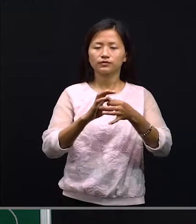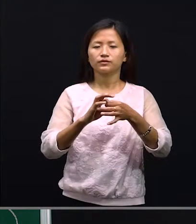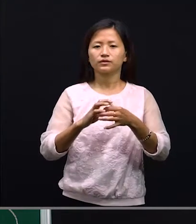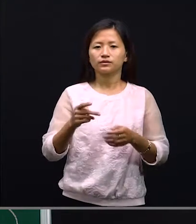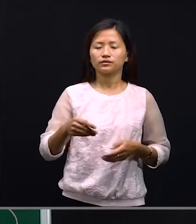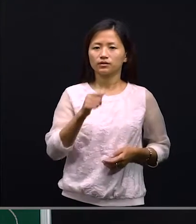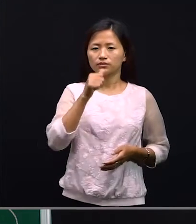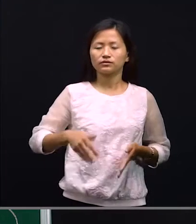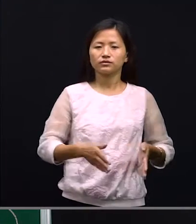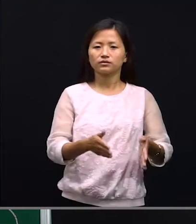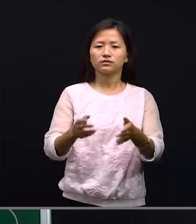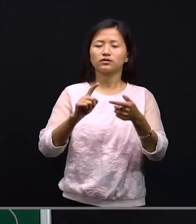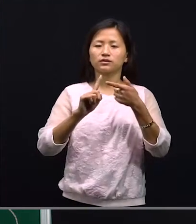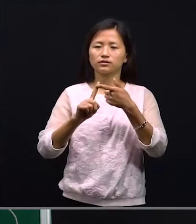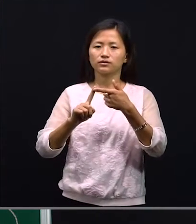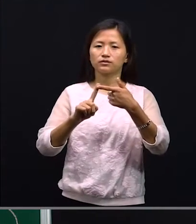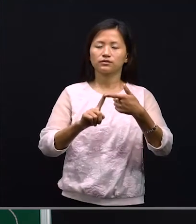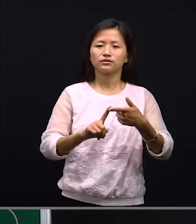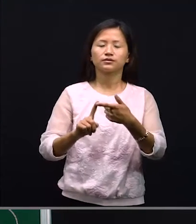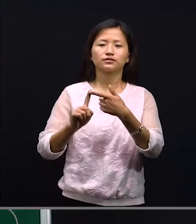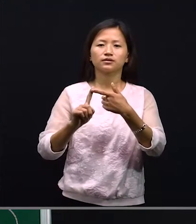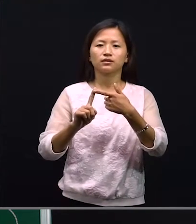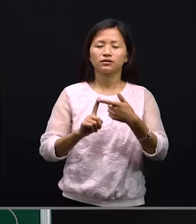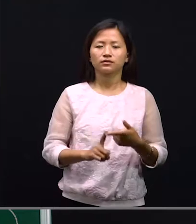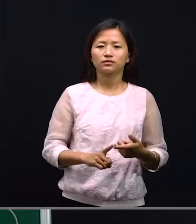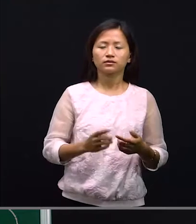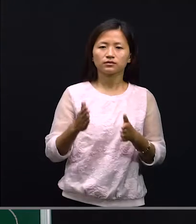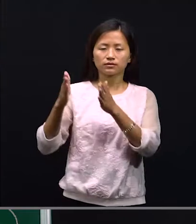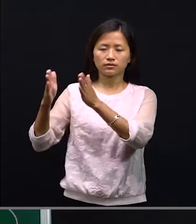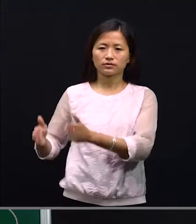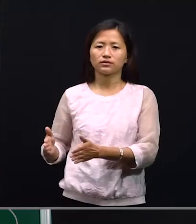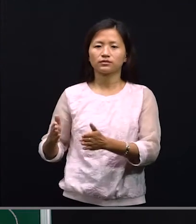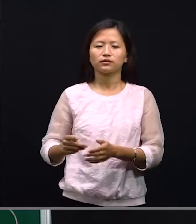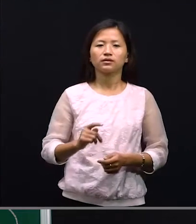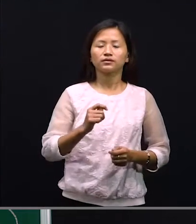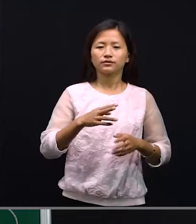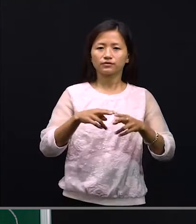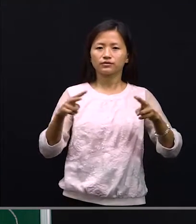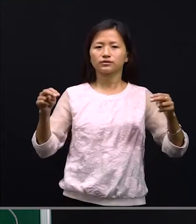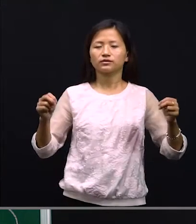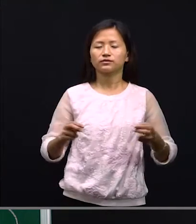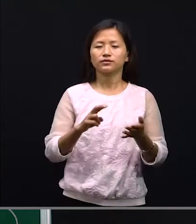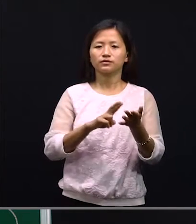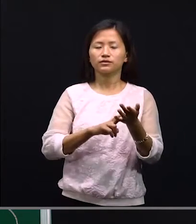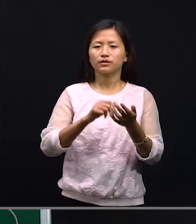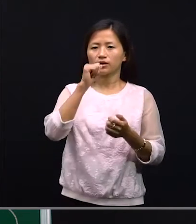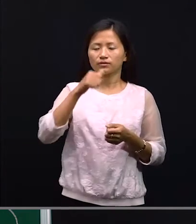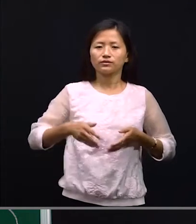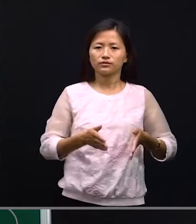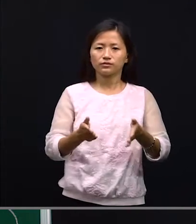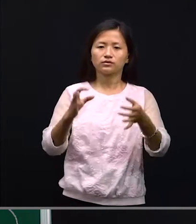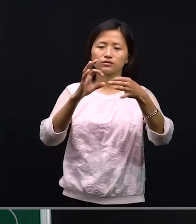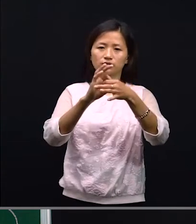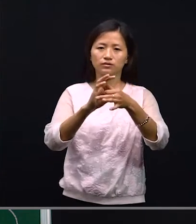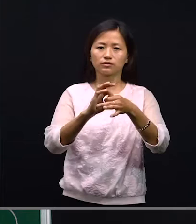the eastern side, that is the Lanye River, the Tizi River, the Leaky River and the Zunki River, they used to go and